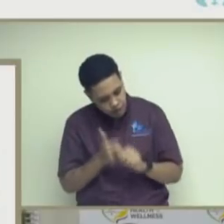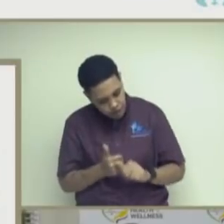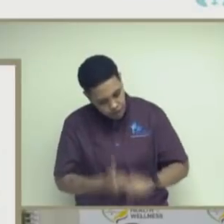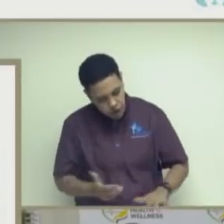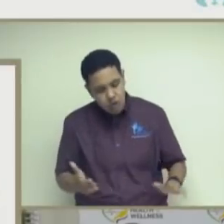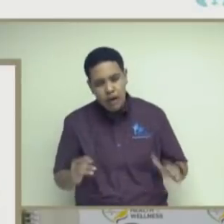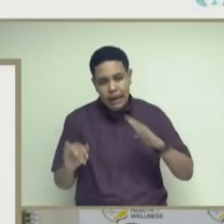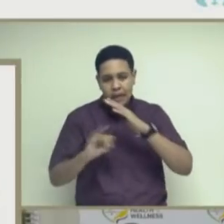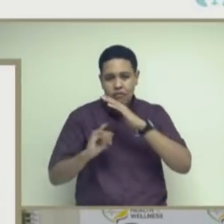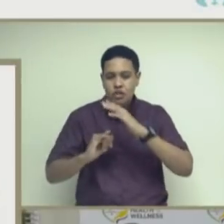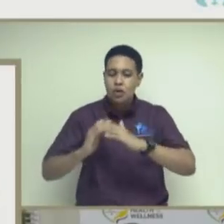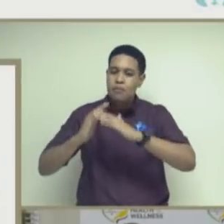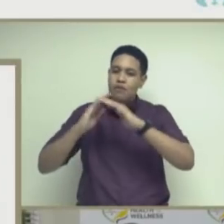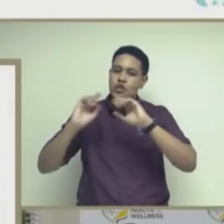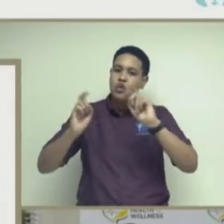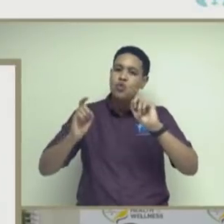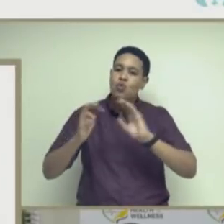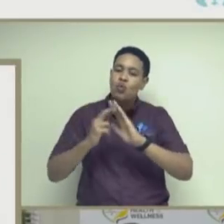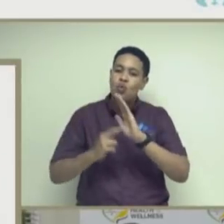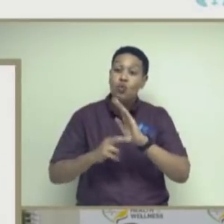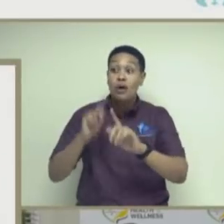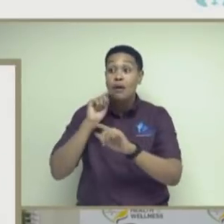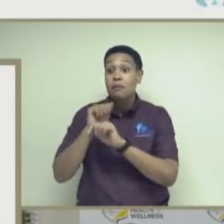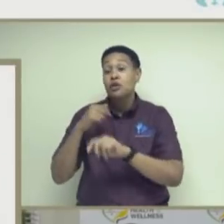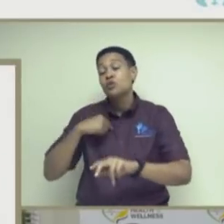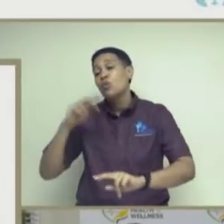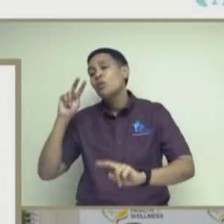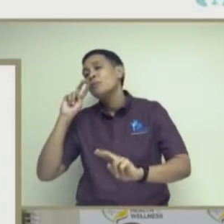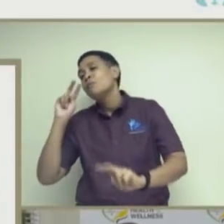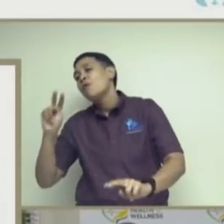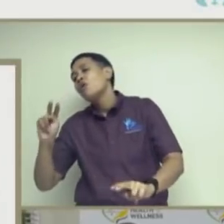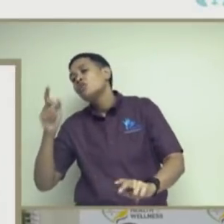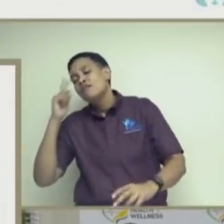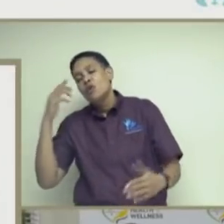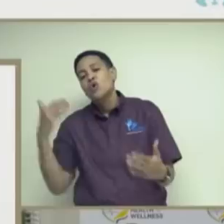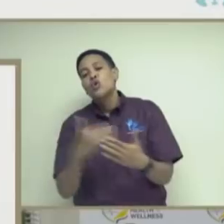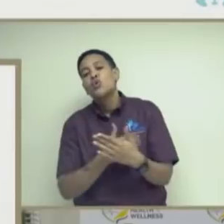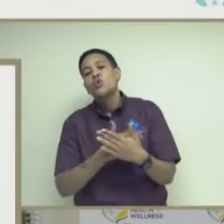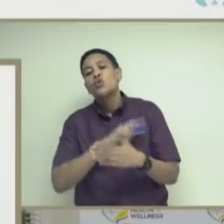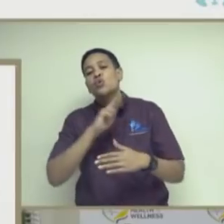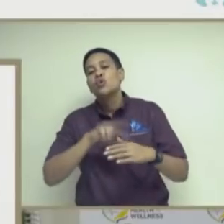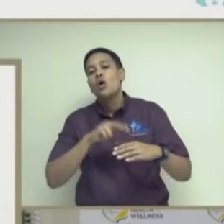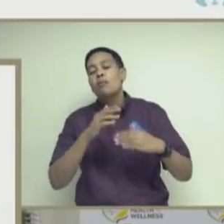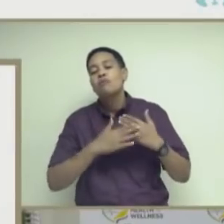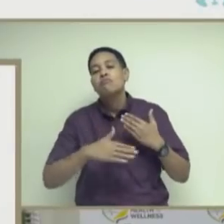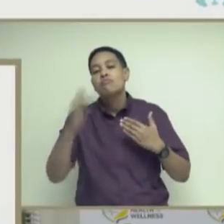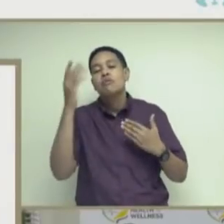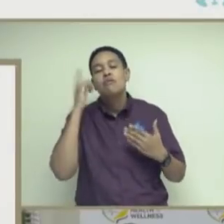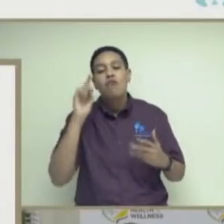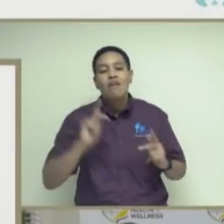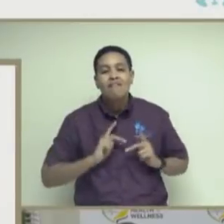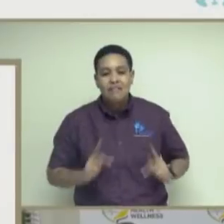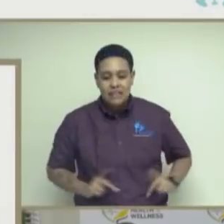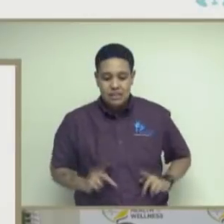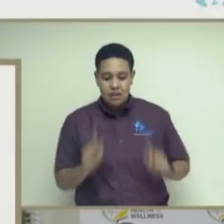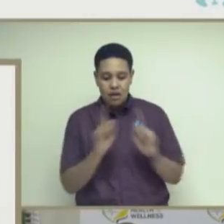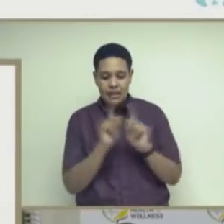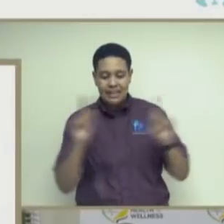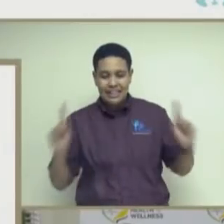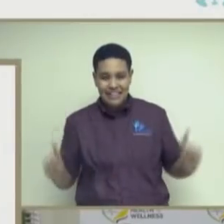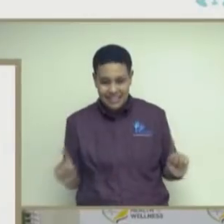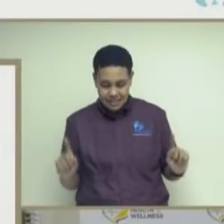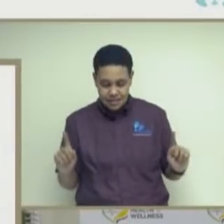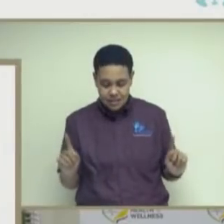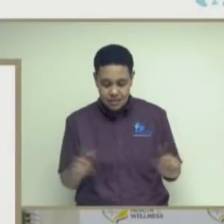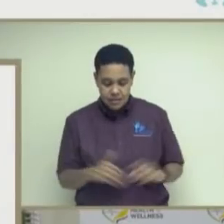we monitor them for the new normal, for physical distancing,